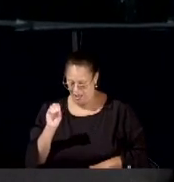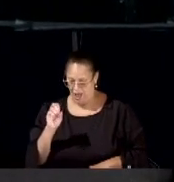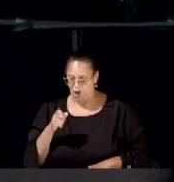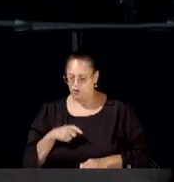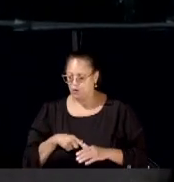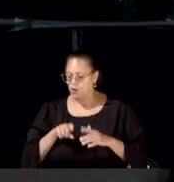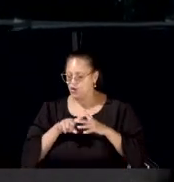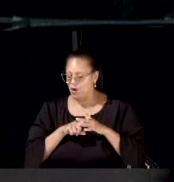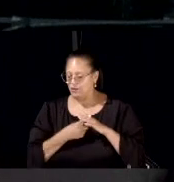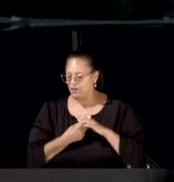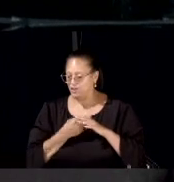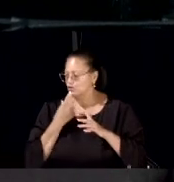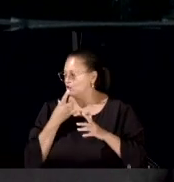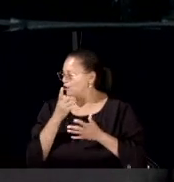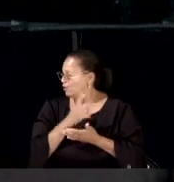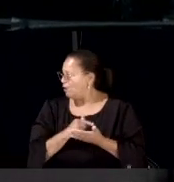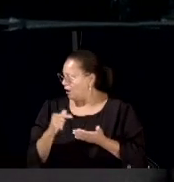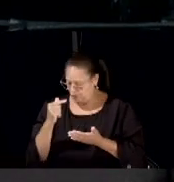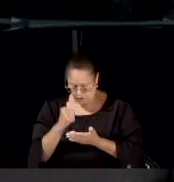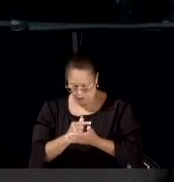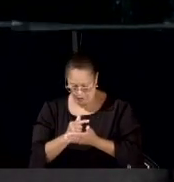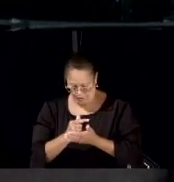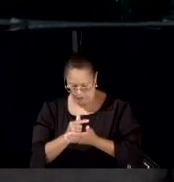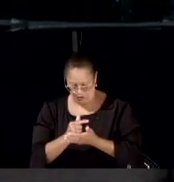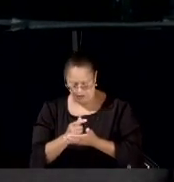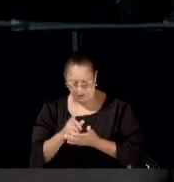official graduation welcome.